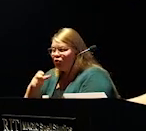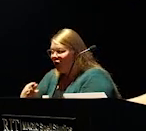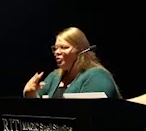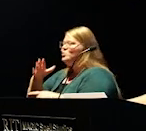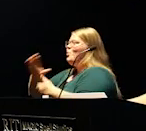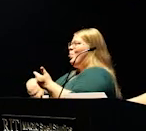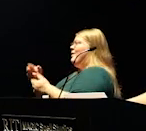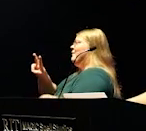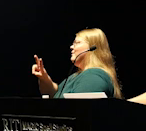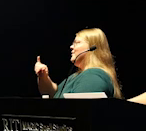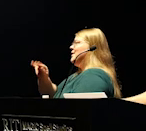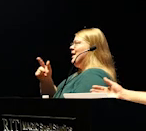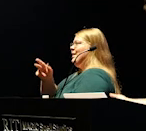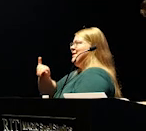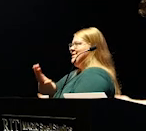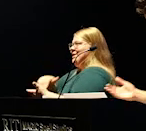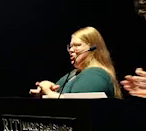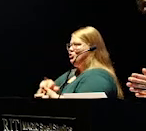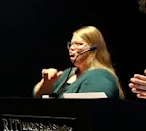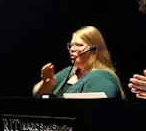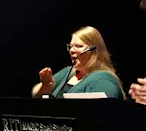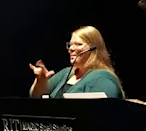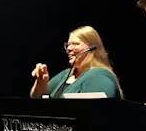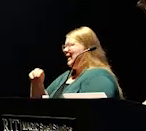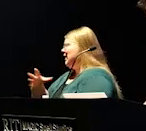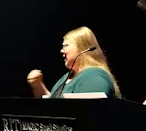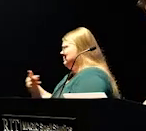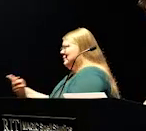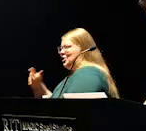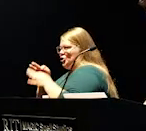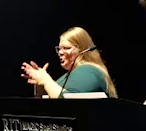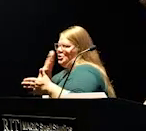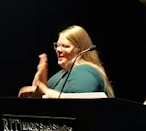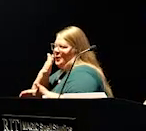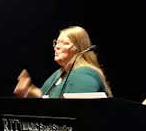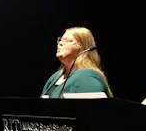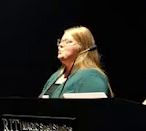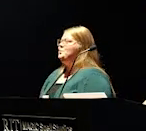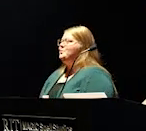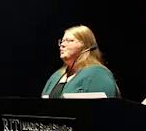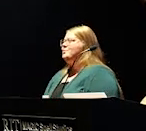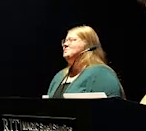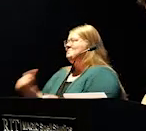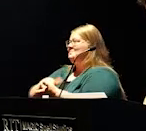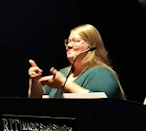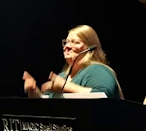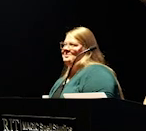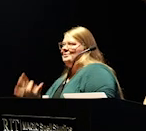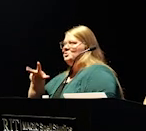Roblin and Amanda, and their two interpreters. Thank you so much. And again, my name is Chuck